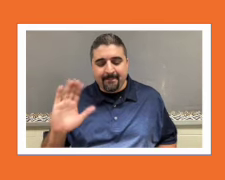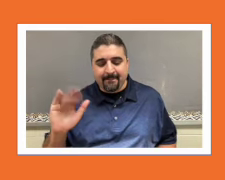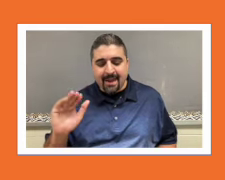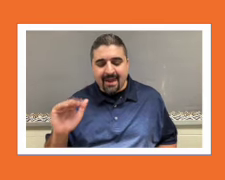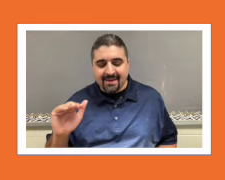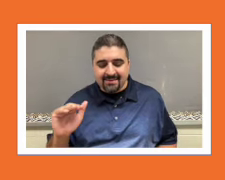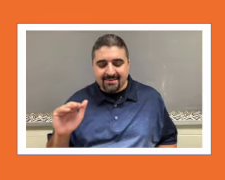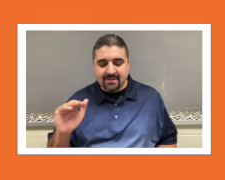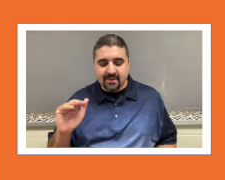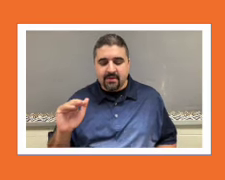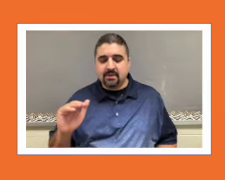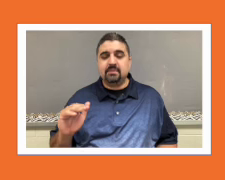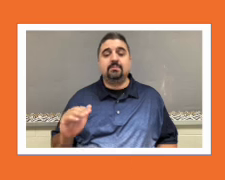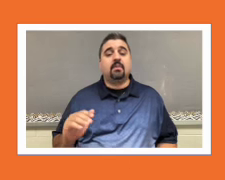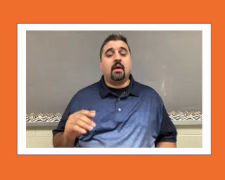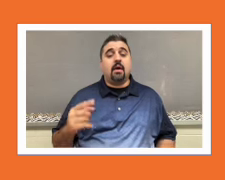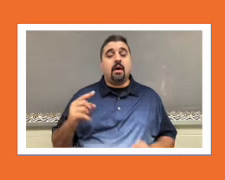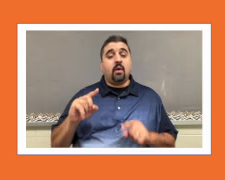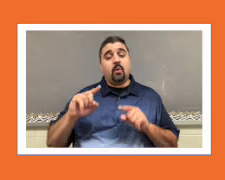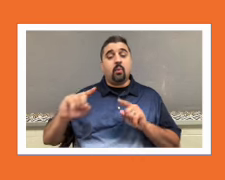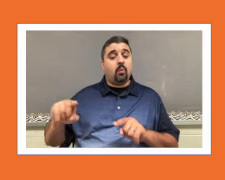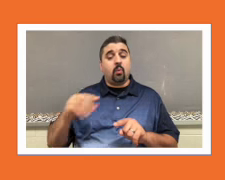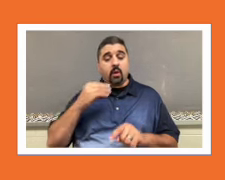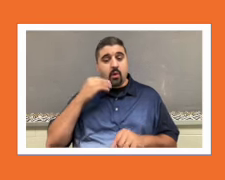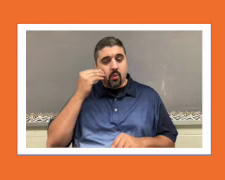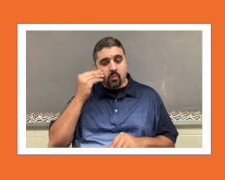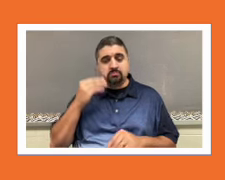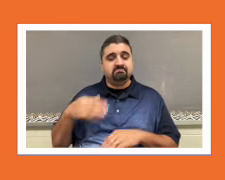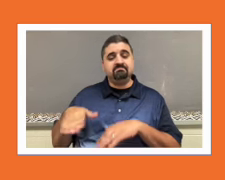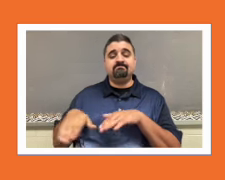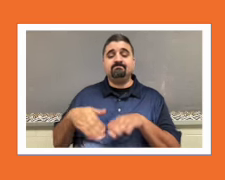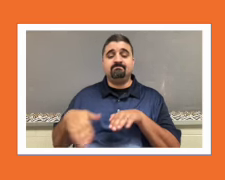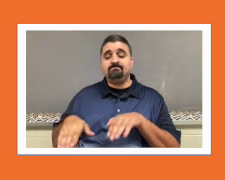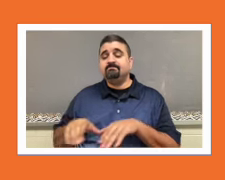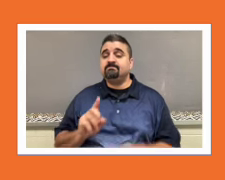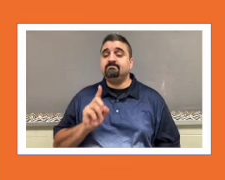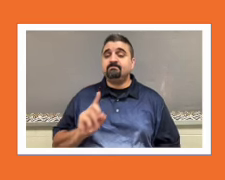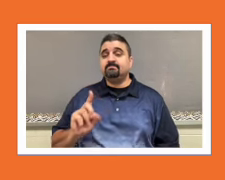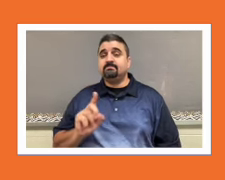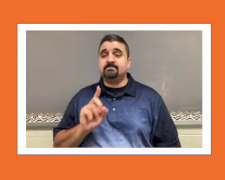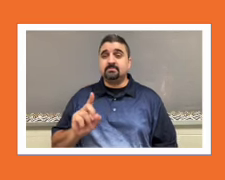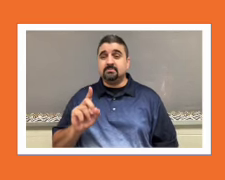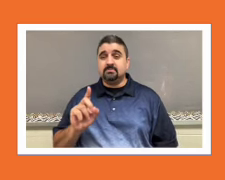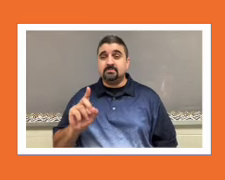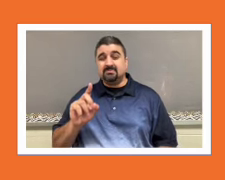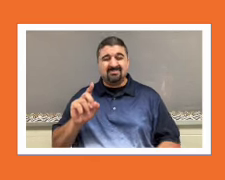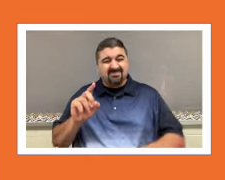Rain started to fall, and I was glad I was wearing my rubbers.